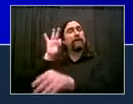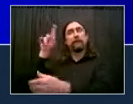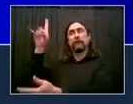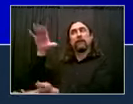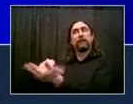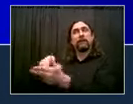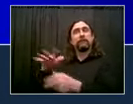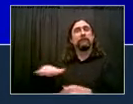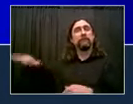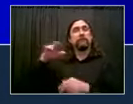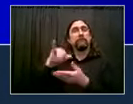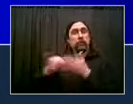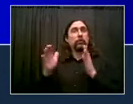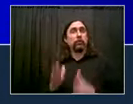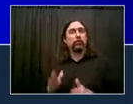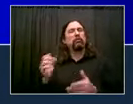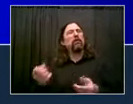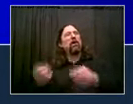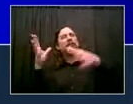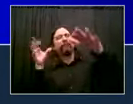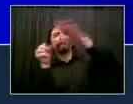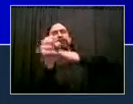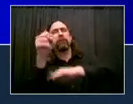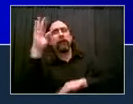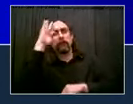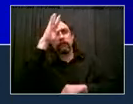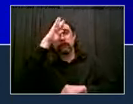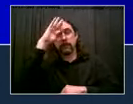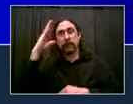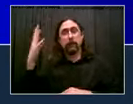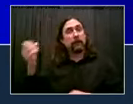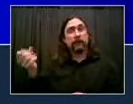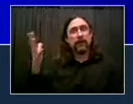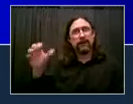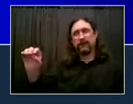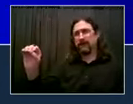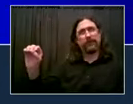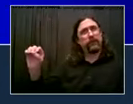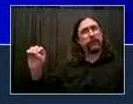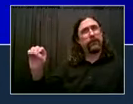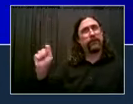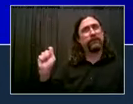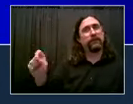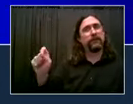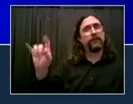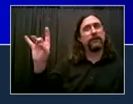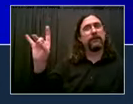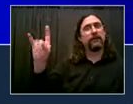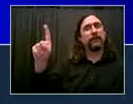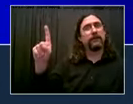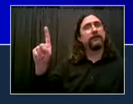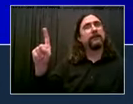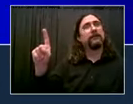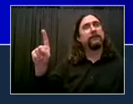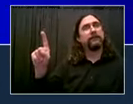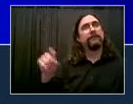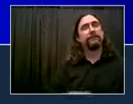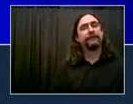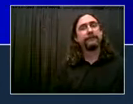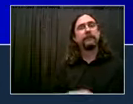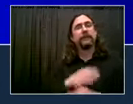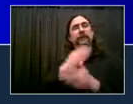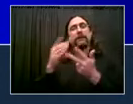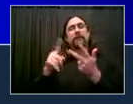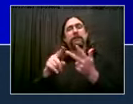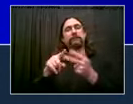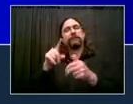0.81, continuing that downward slope. We want to keep driving it down. Now, new reported cases. Number two, new reported cases on a seven-day average.